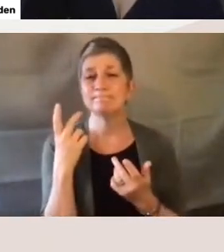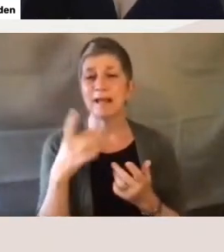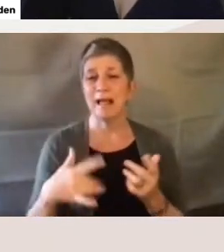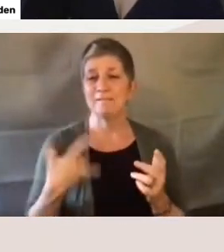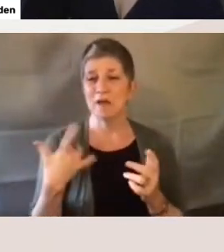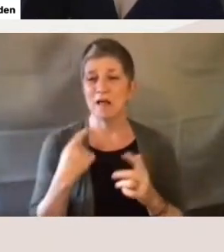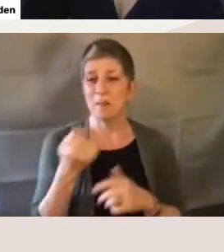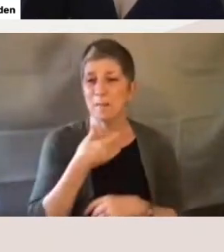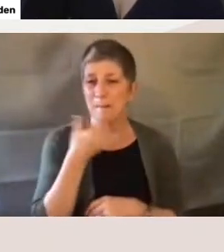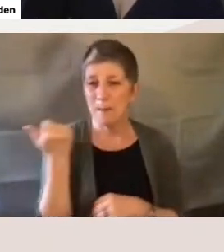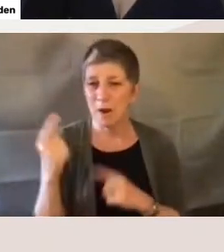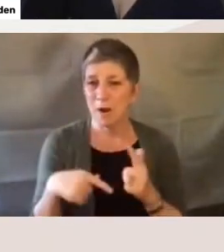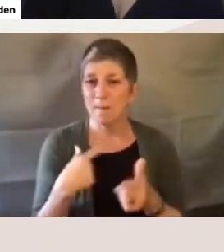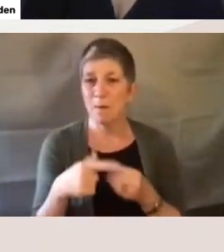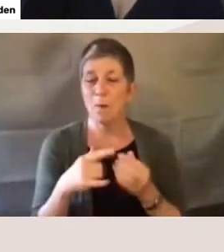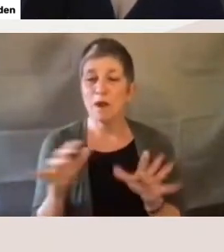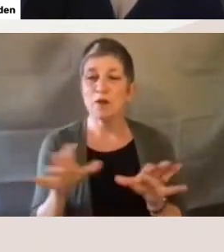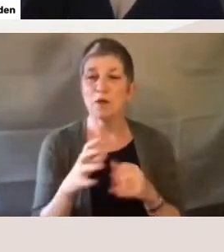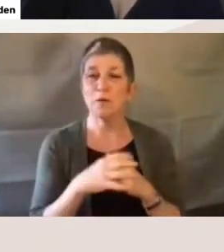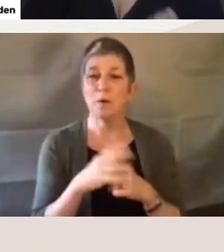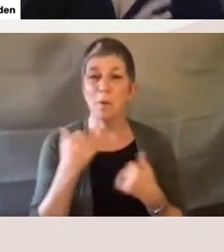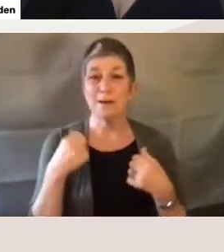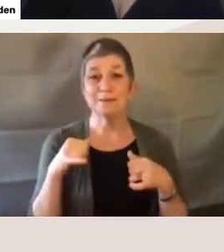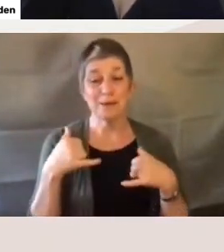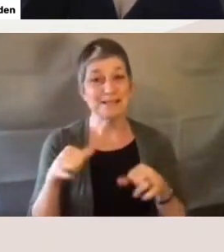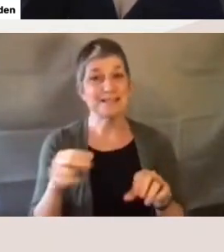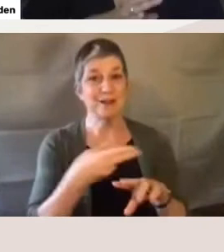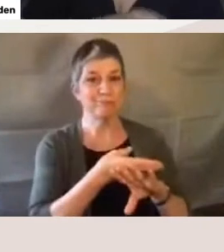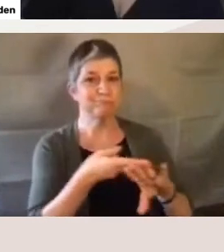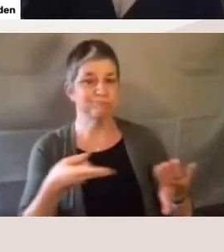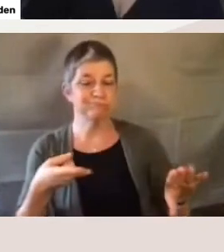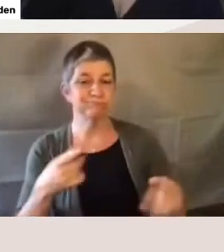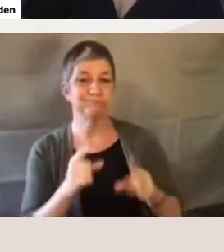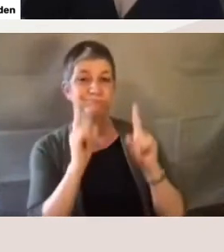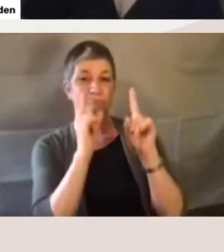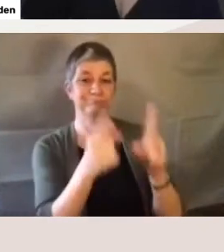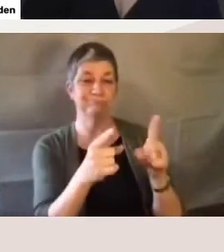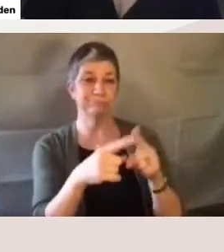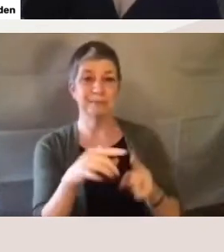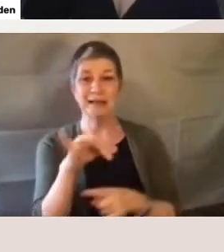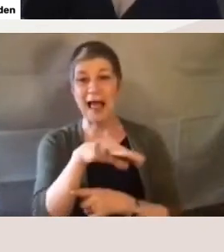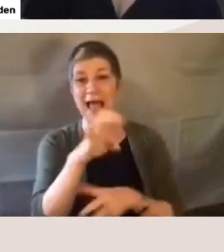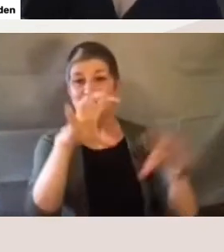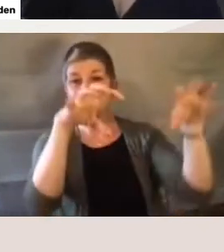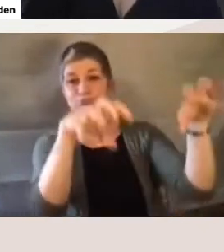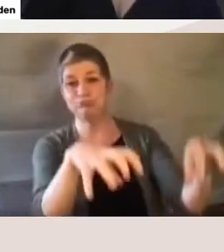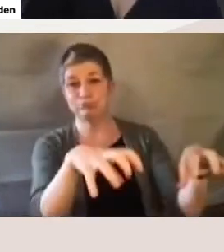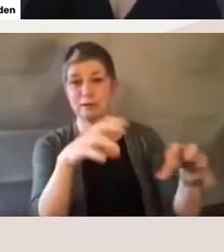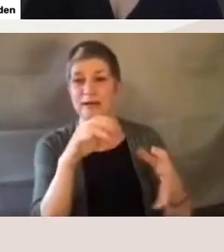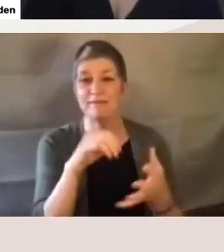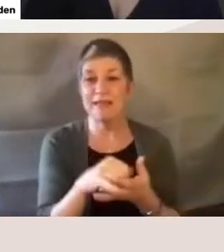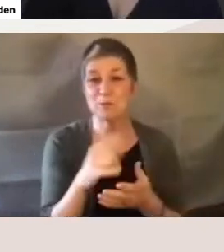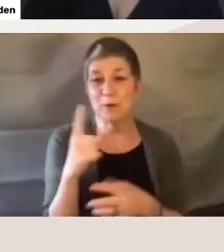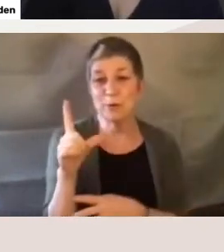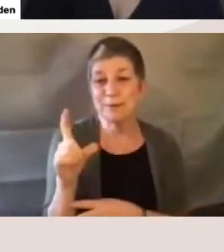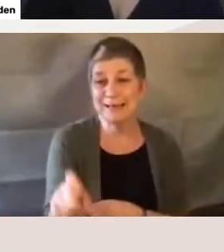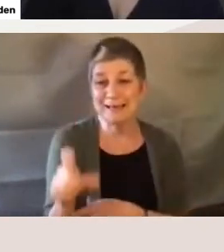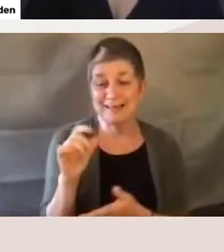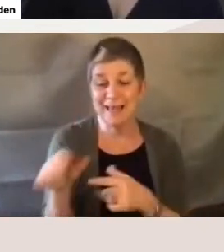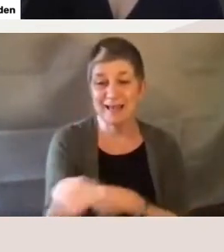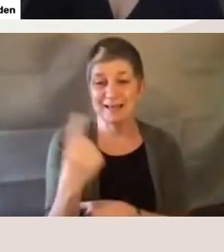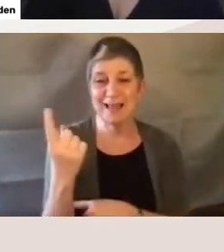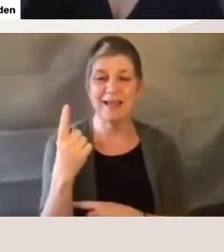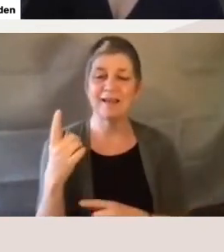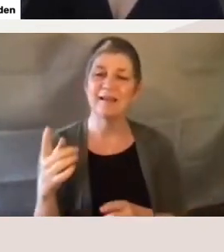little bit better about what you're doing while still laying on the couch with your feet up and ice on your feet if that's what you need that day. It seems to